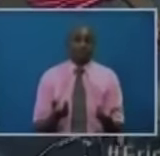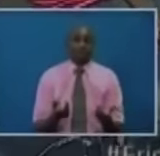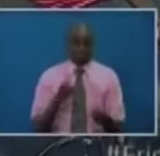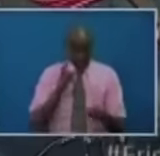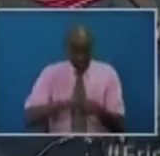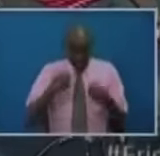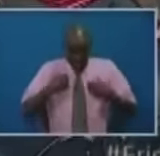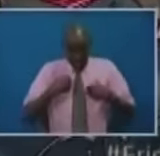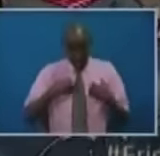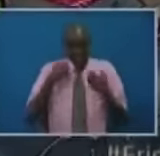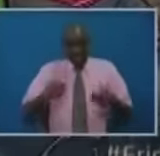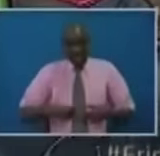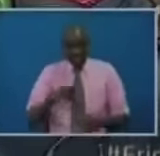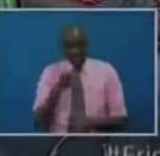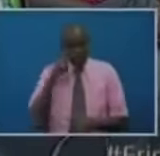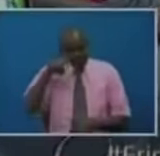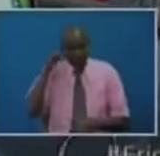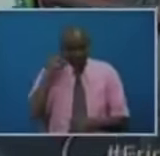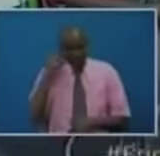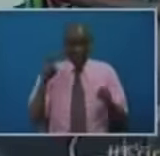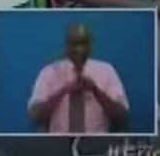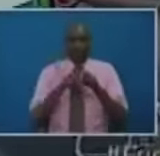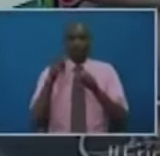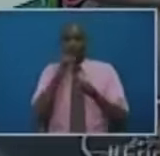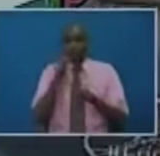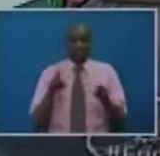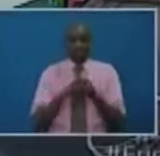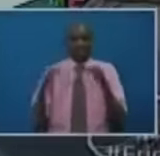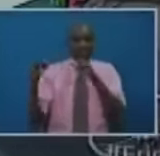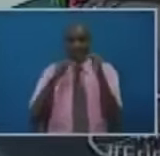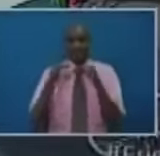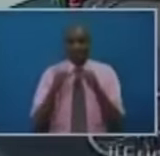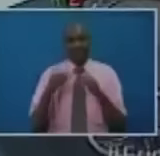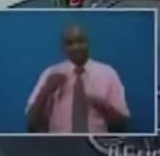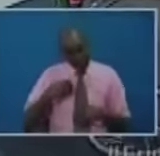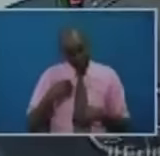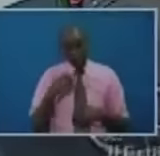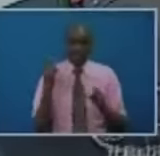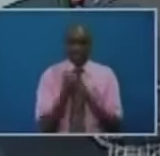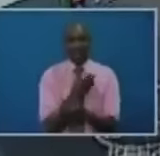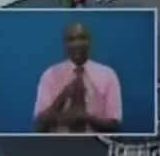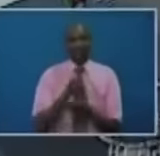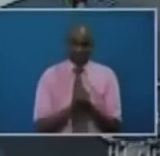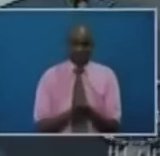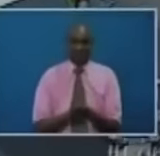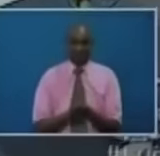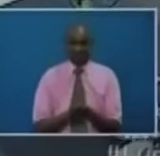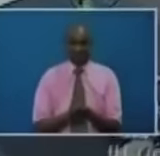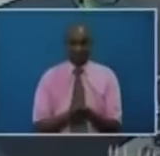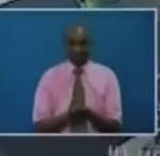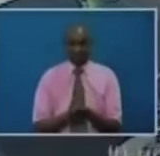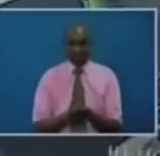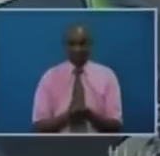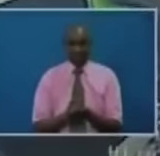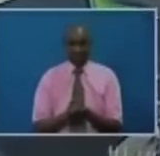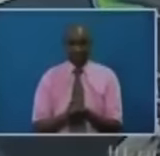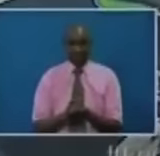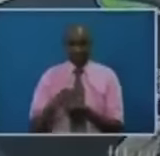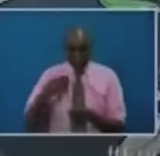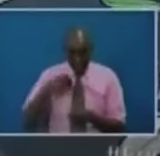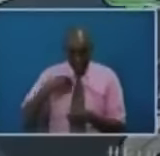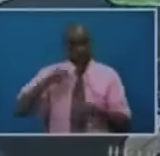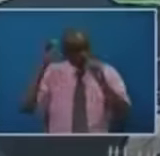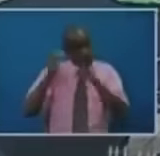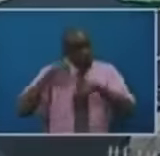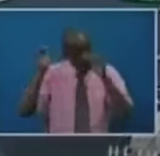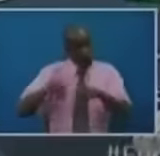look young like him, they think we are of the same age. Mm. But I have done something done more something. Than them. All right. I've been a pit rat in Diga